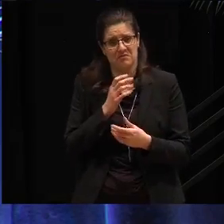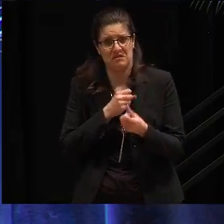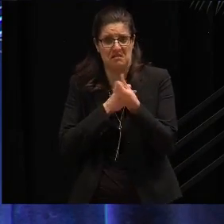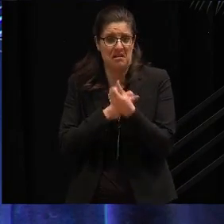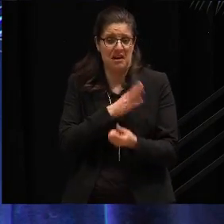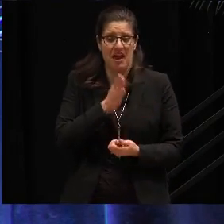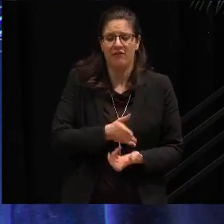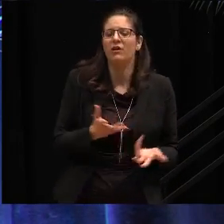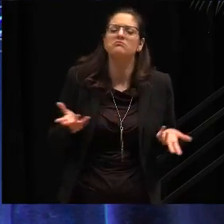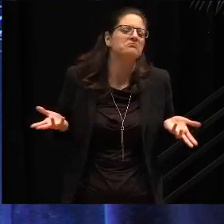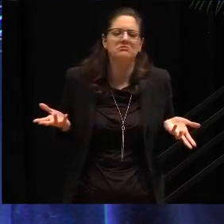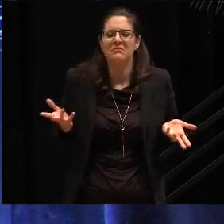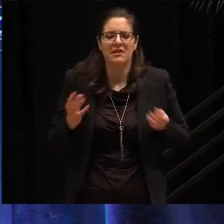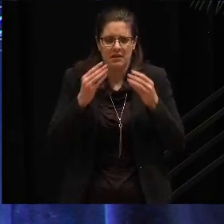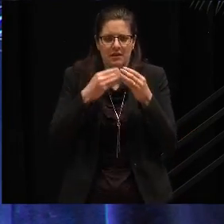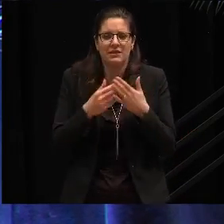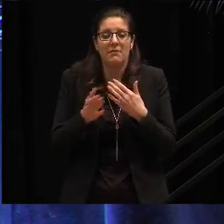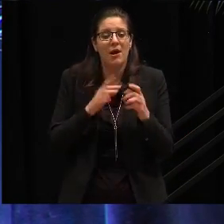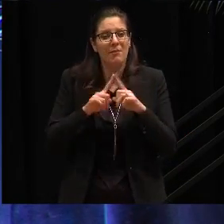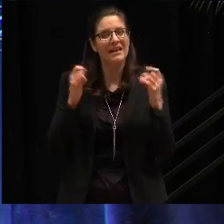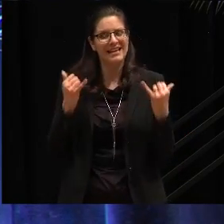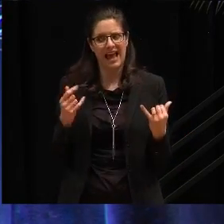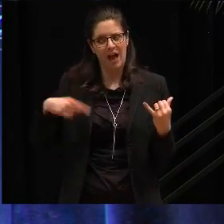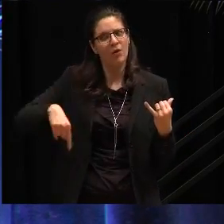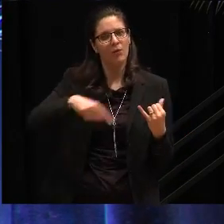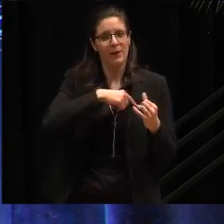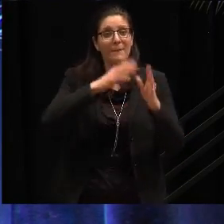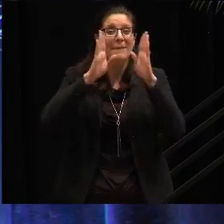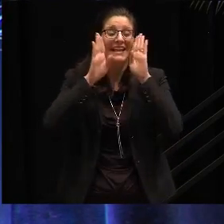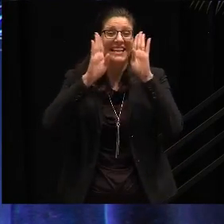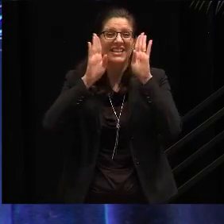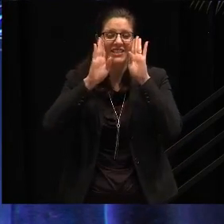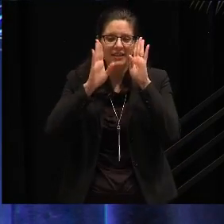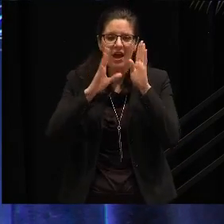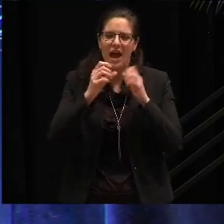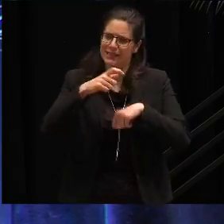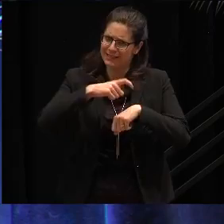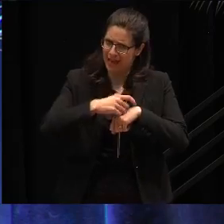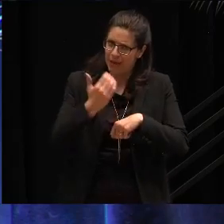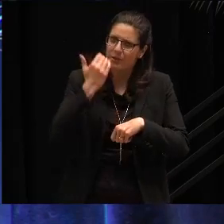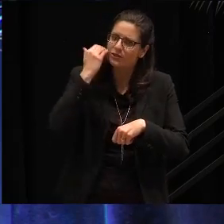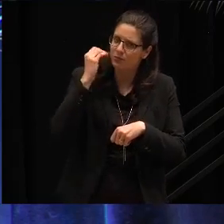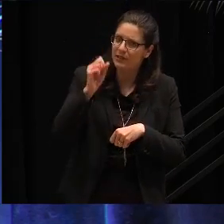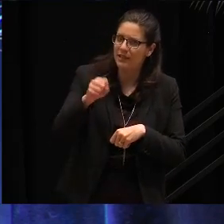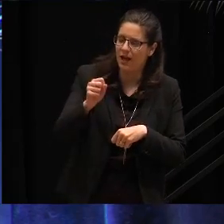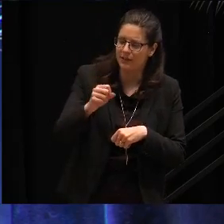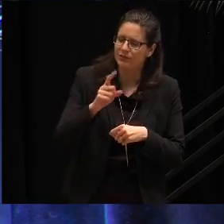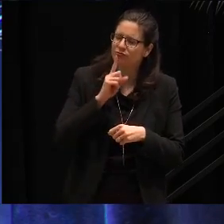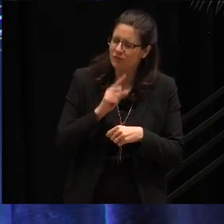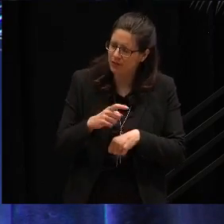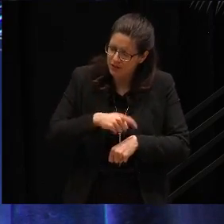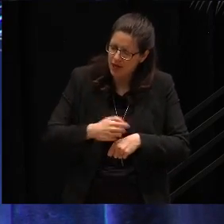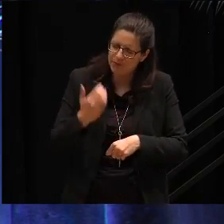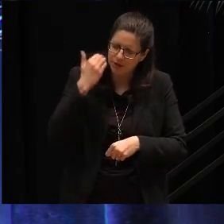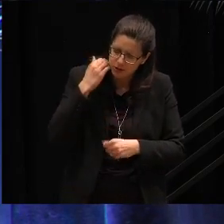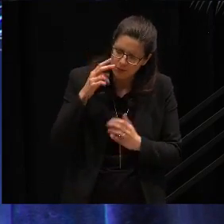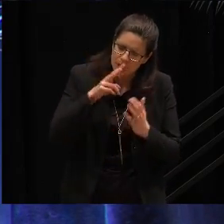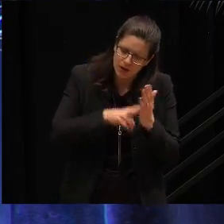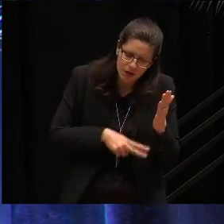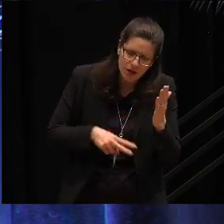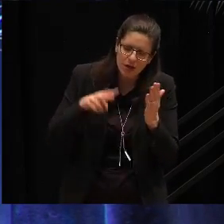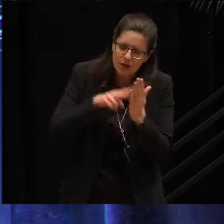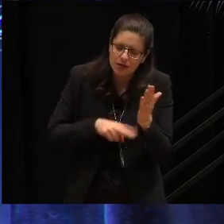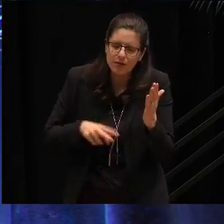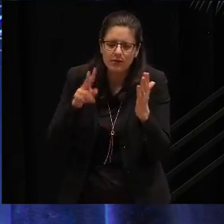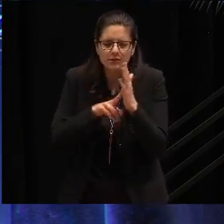you're paying more attention now. And it's time-consuming, though. It's so time-consuming, as you all know, when you try